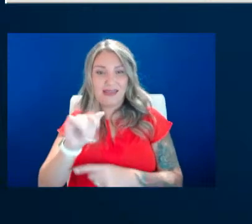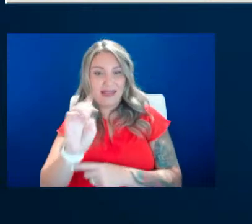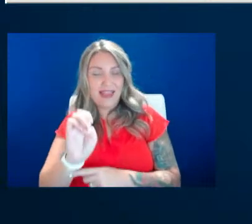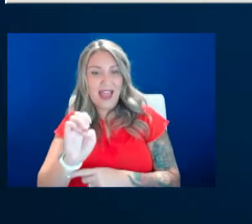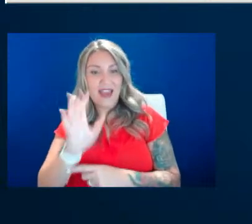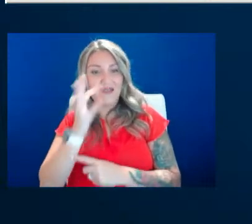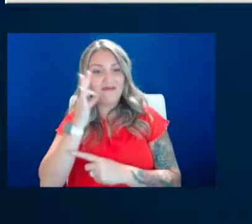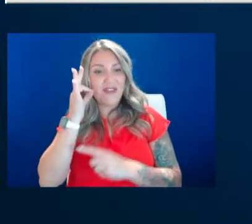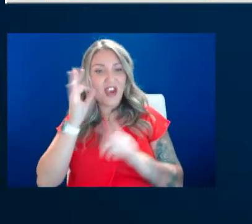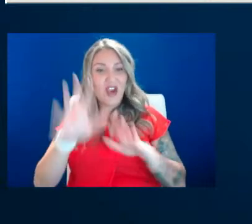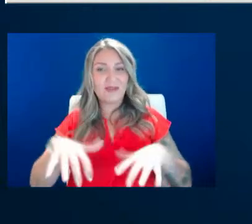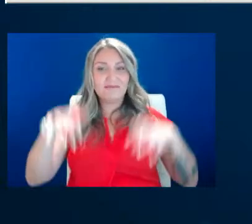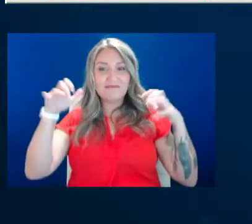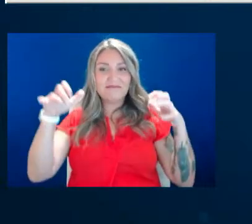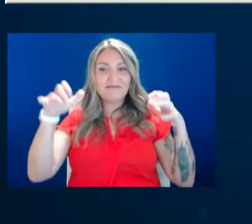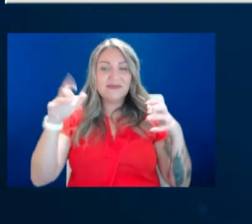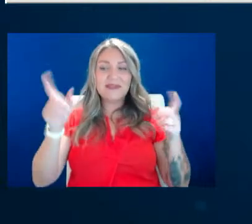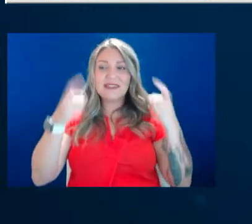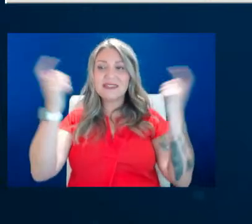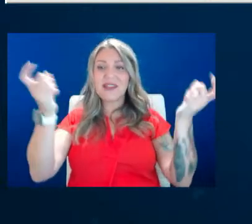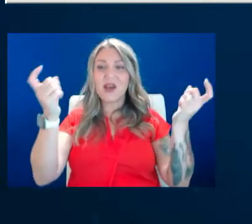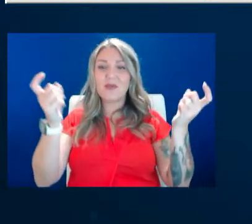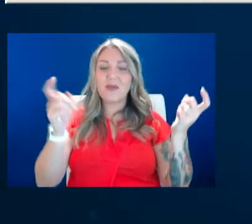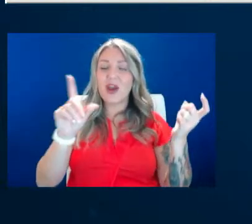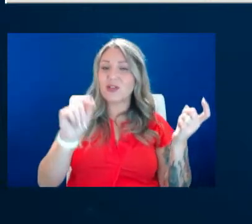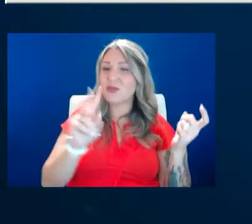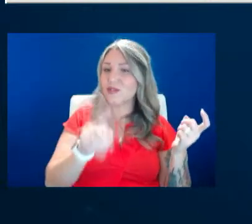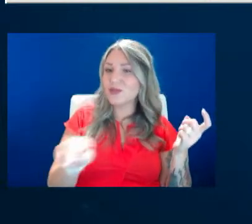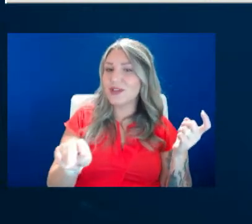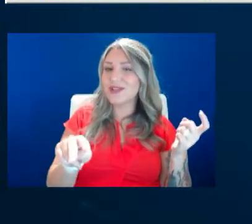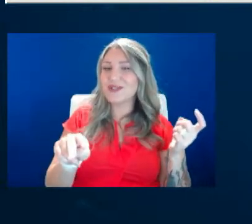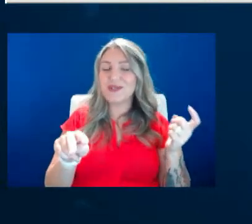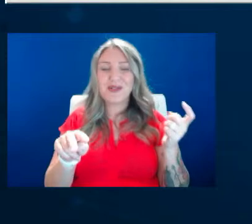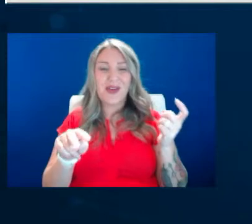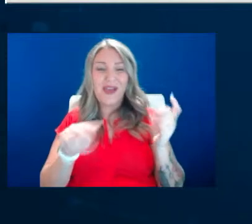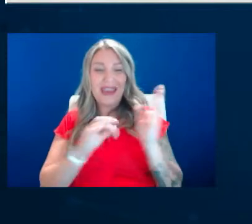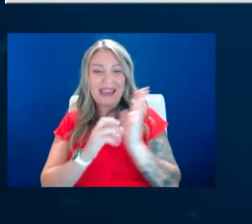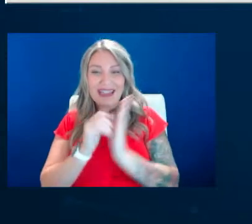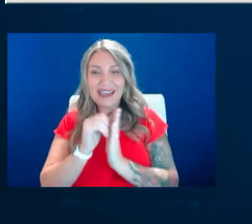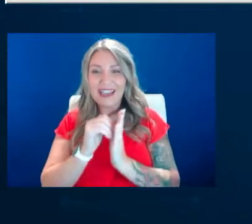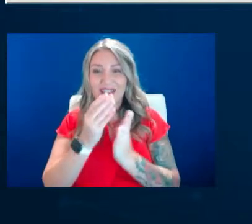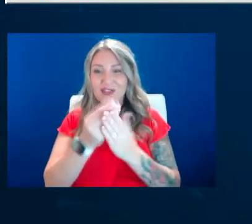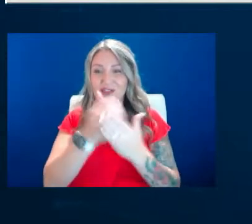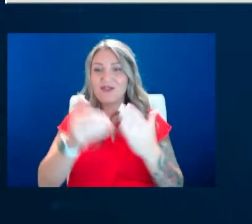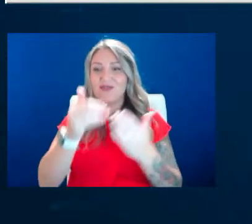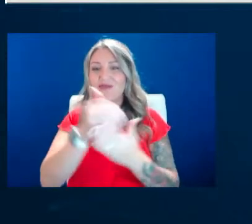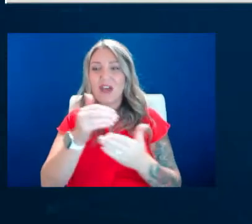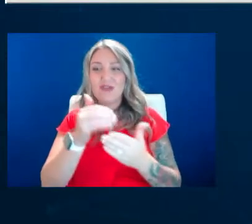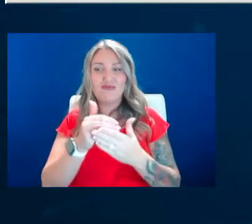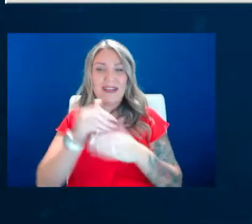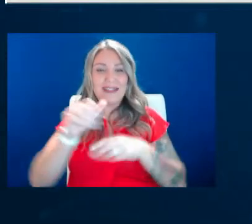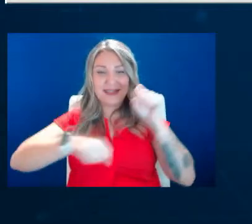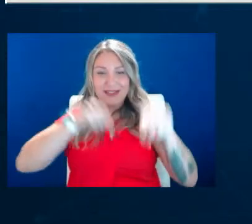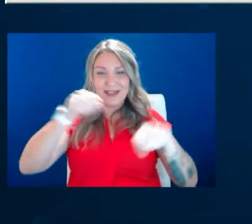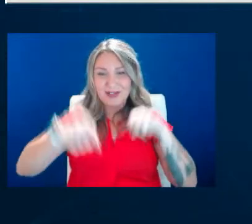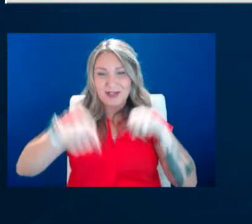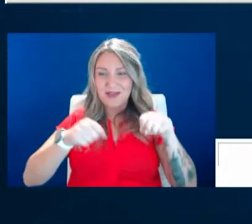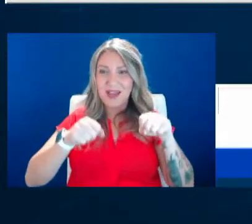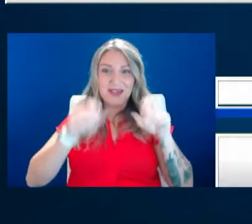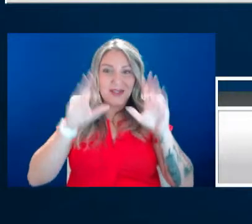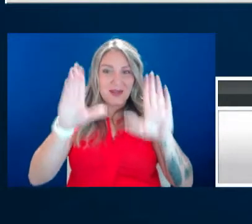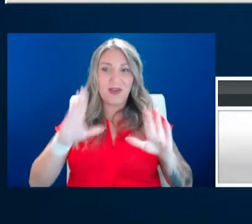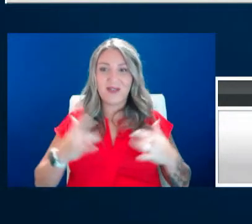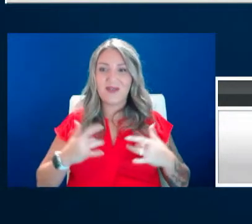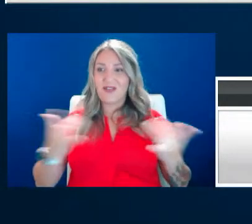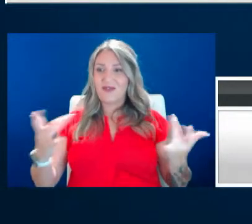celebrating the 2022 Coast to Coast Cancer Fundraising Ride. This is such a great event. They've been out there bright and early,